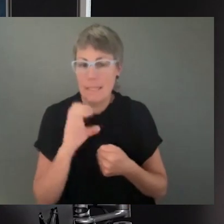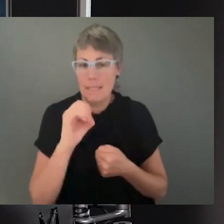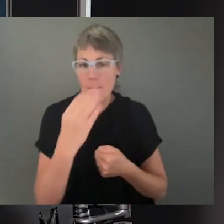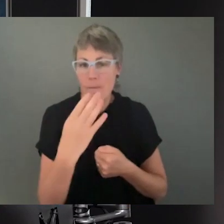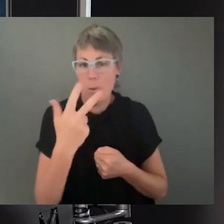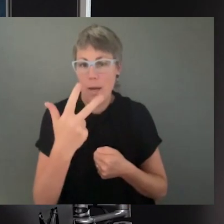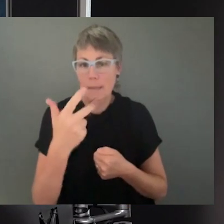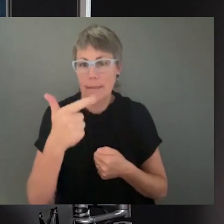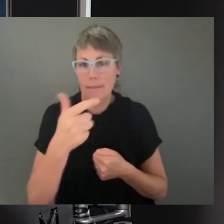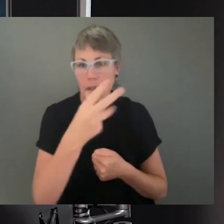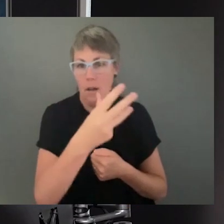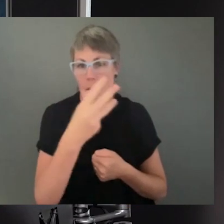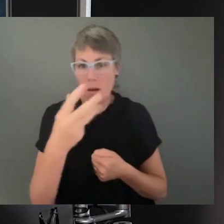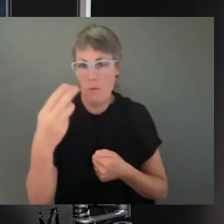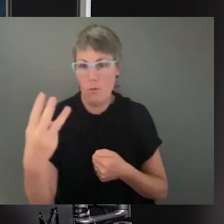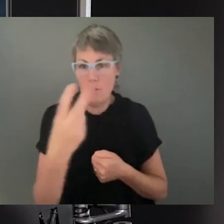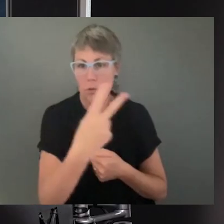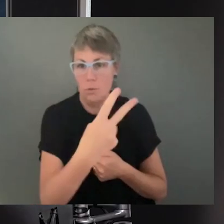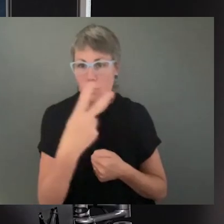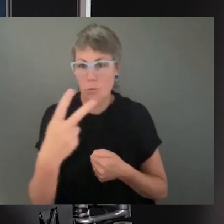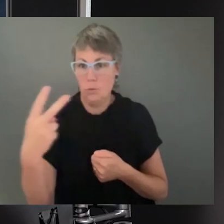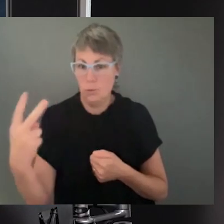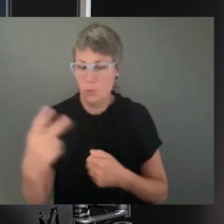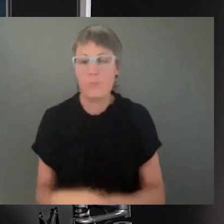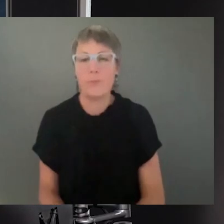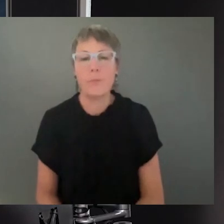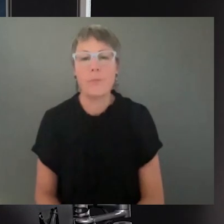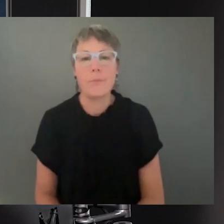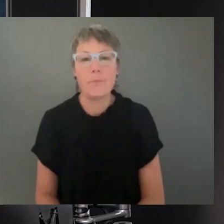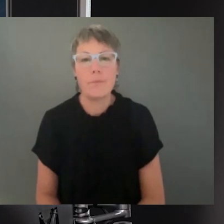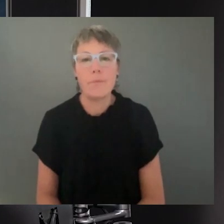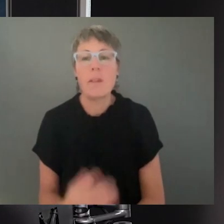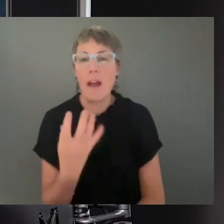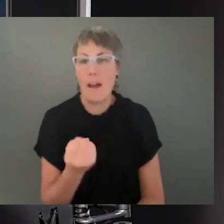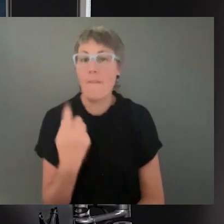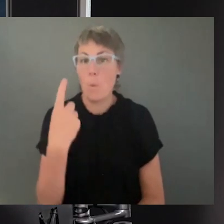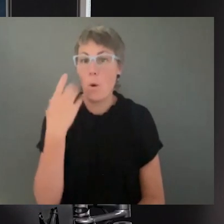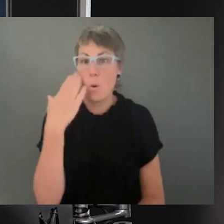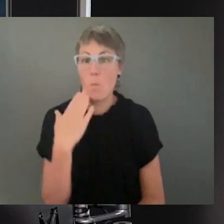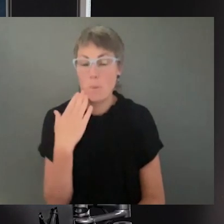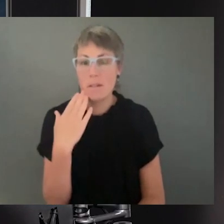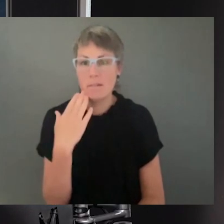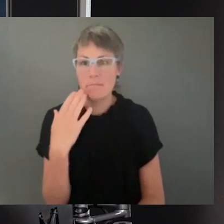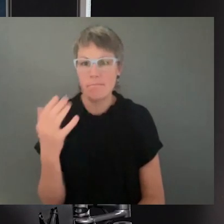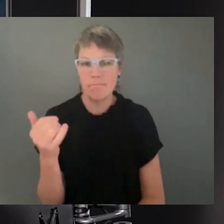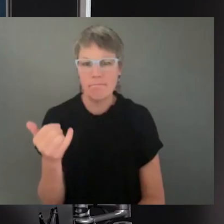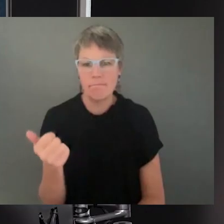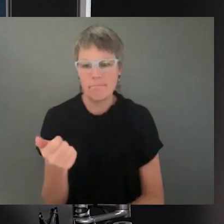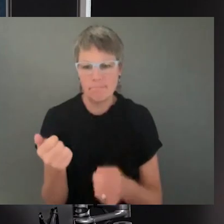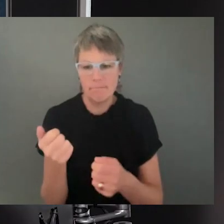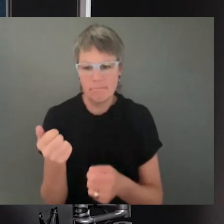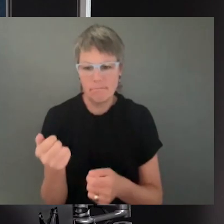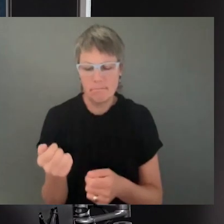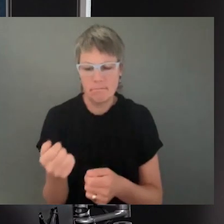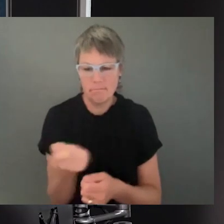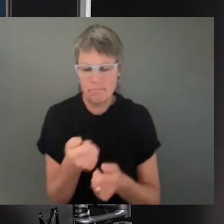through 0487 993 222. Jay from Tully has asked the question, how can I